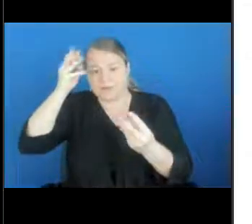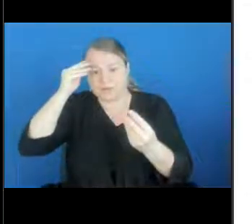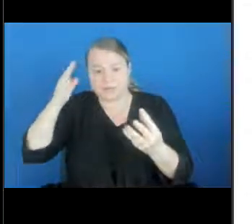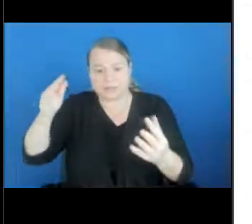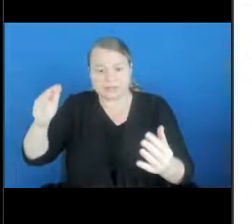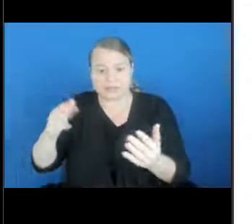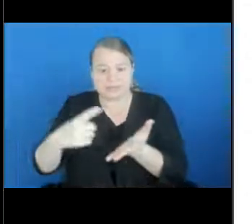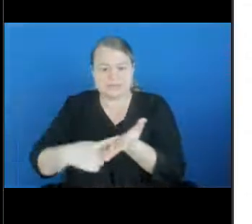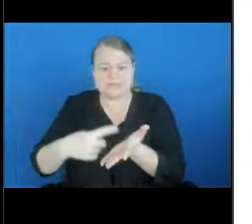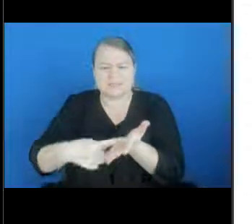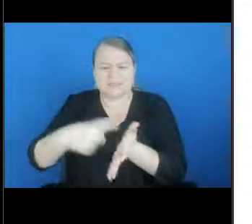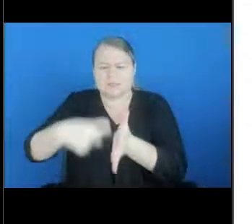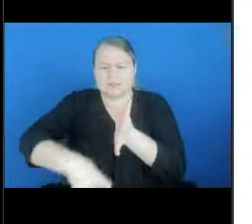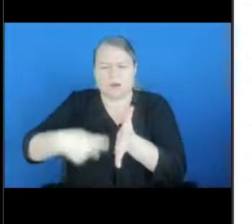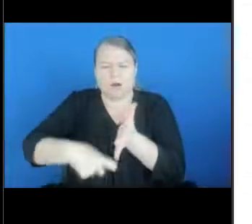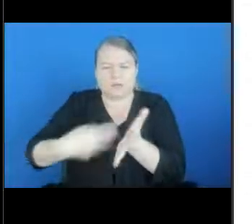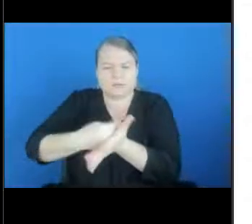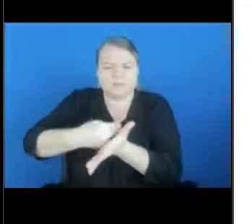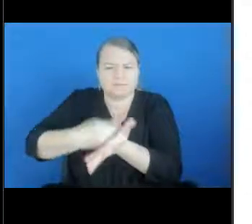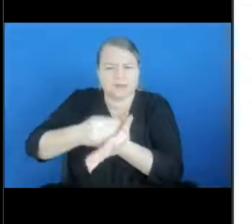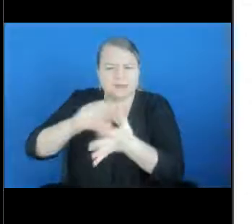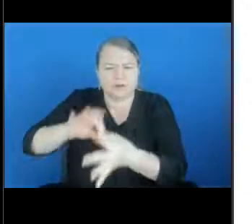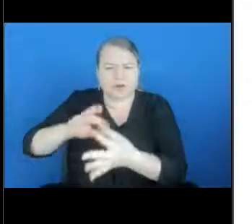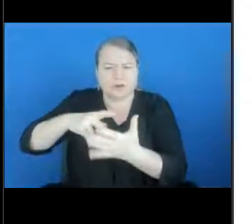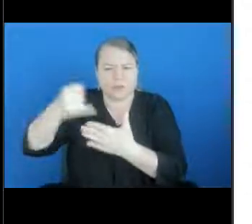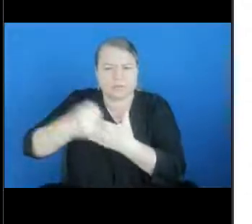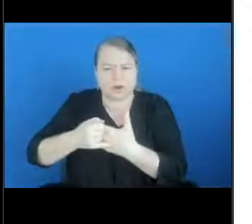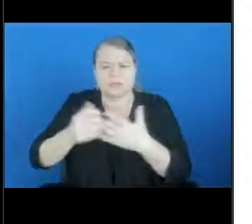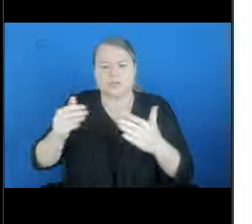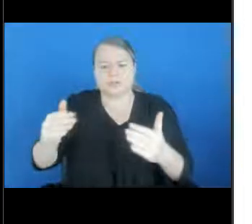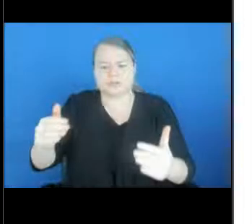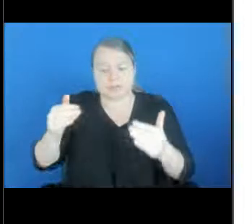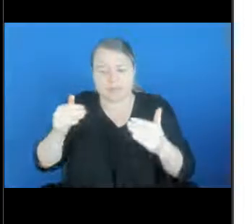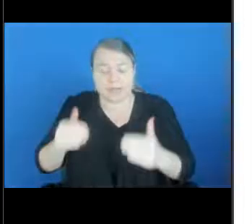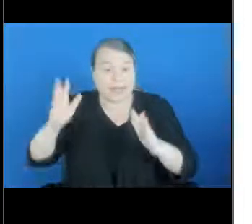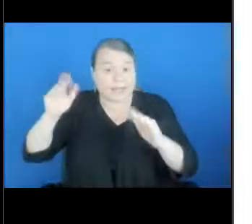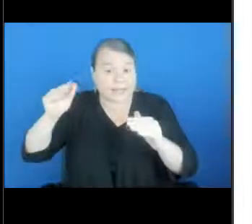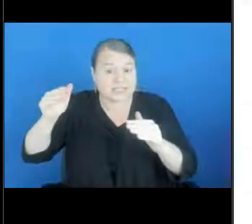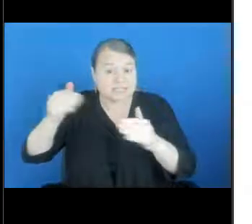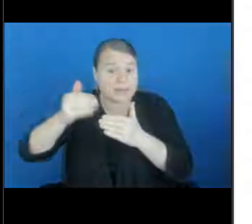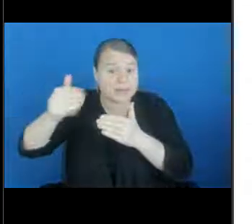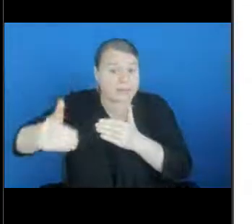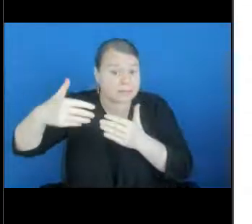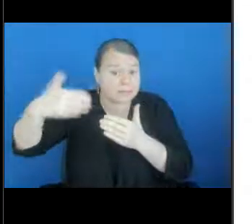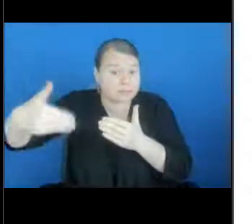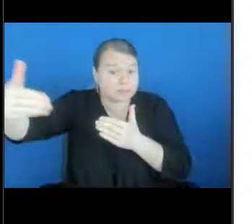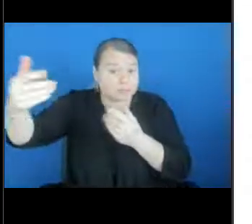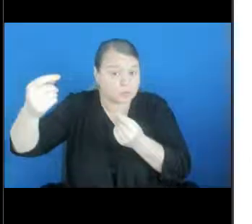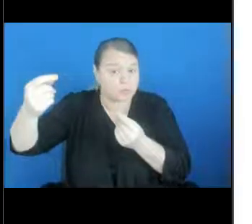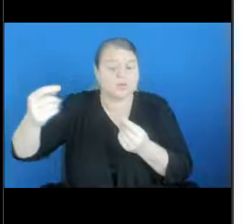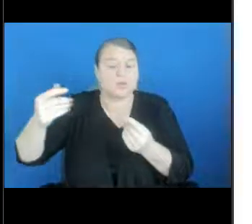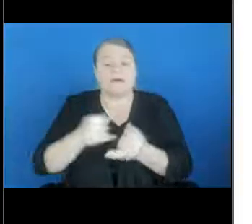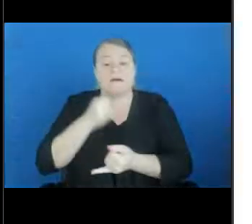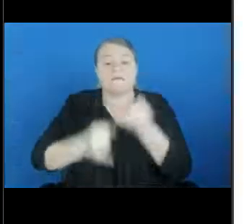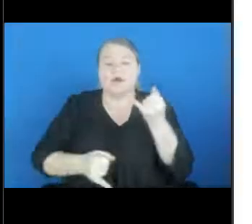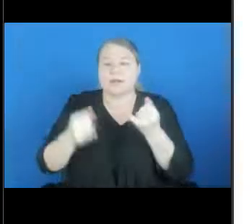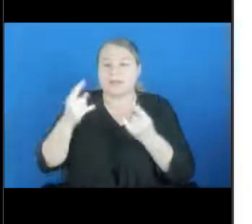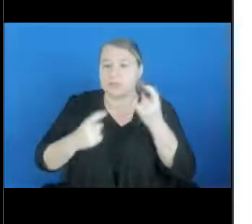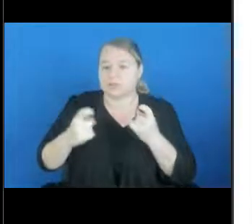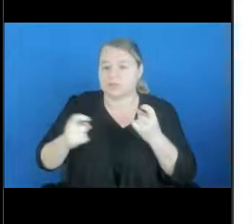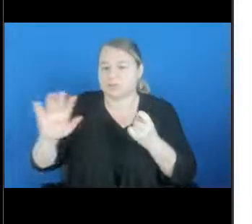project schedule and next steps. And finally, we'll take questions or comments from the audience. Next slide,